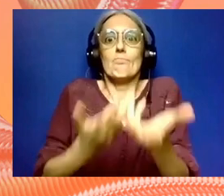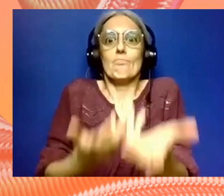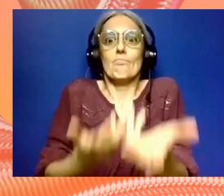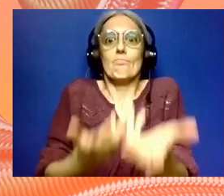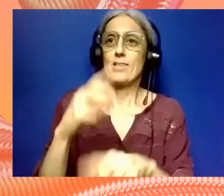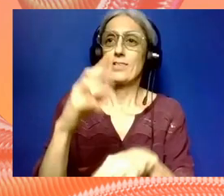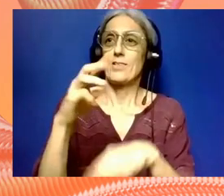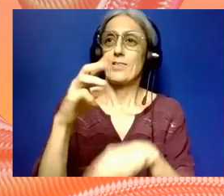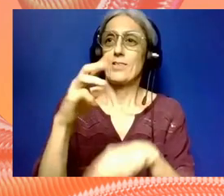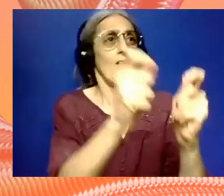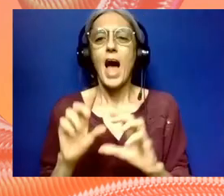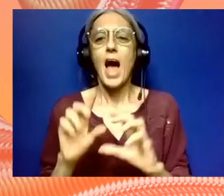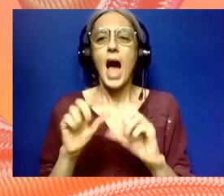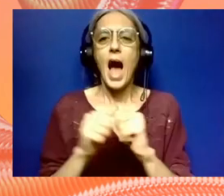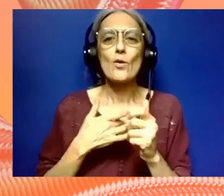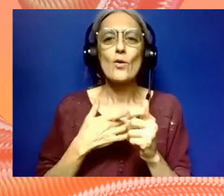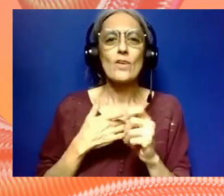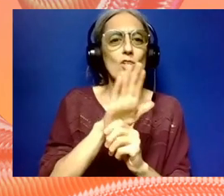particular gifts?